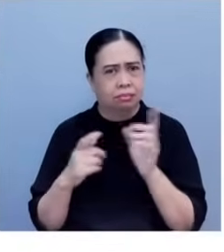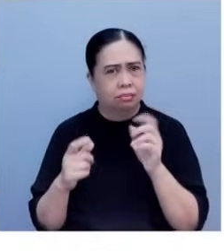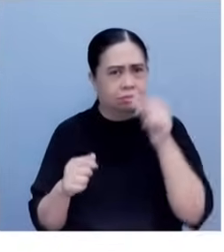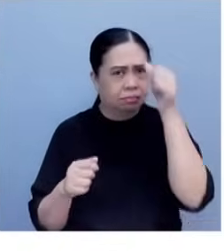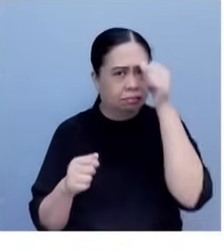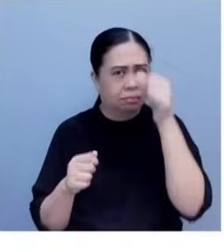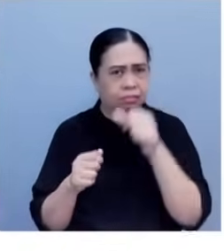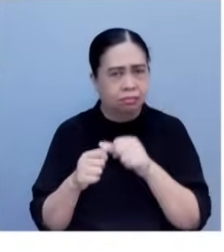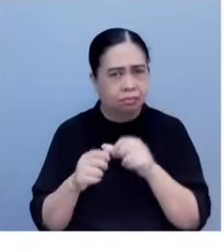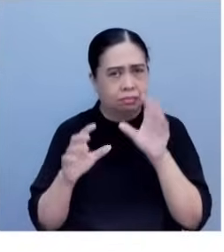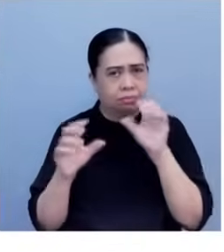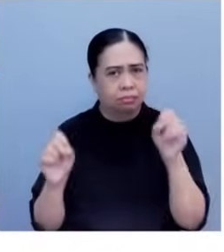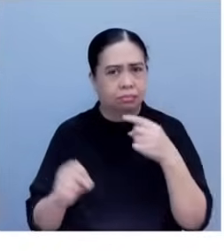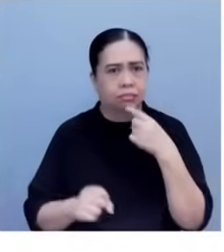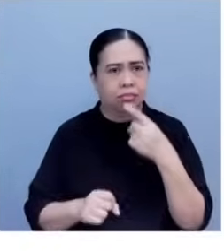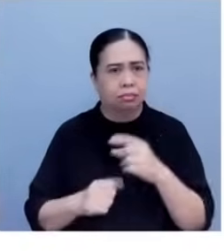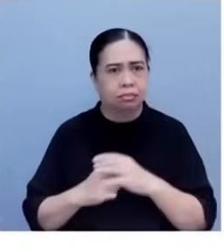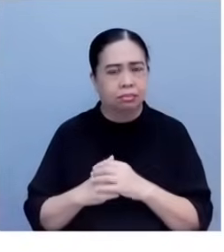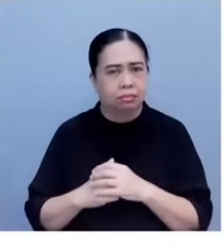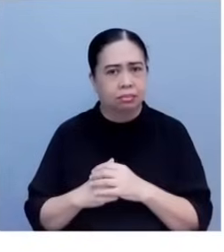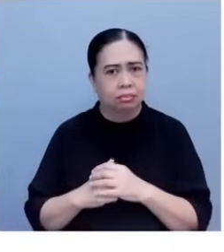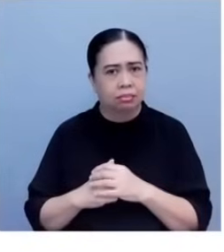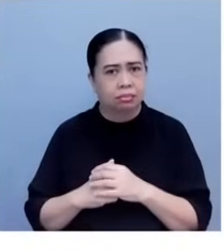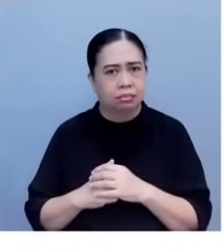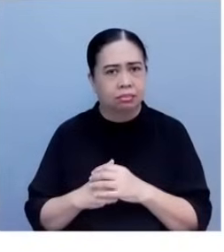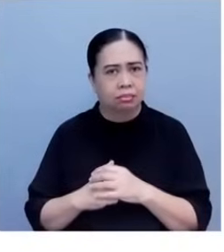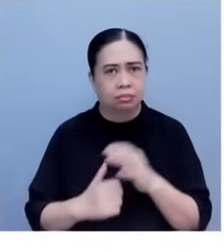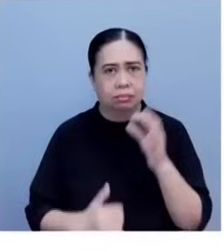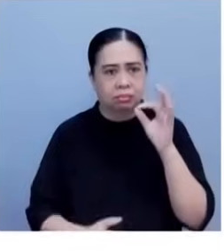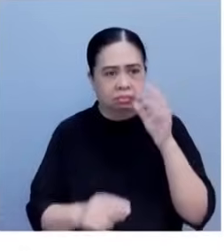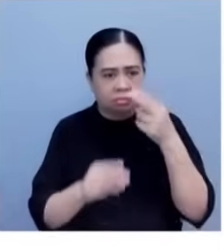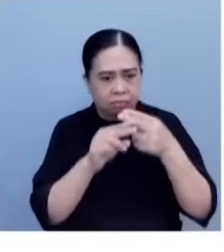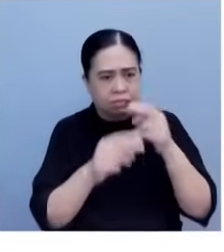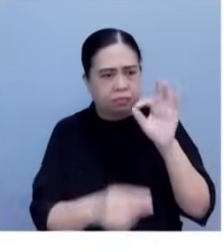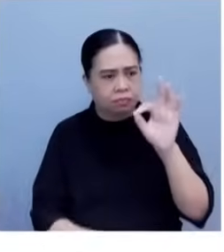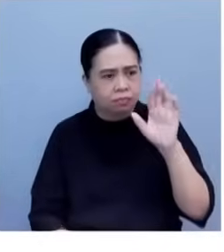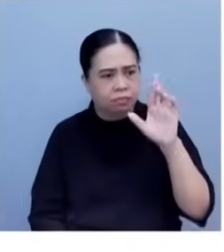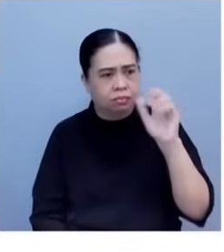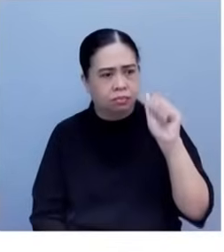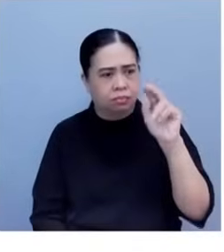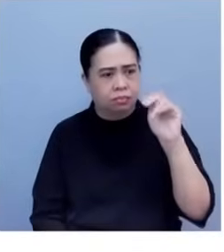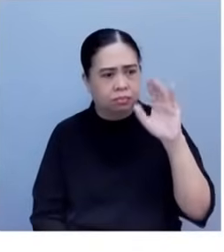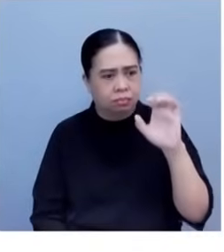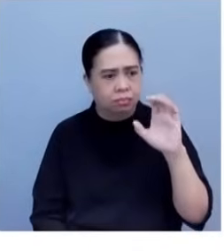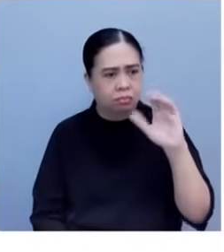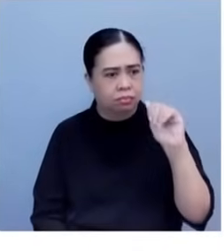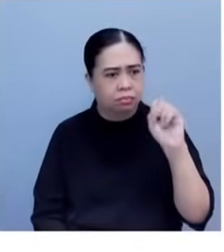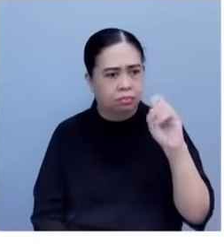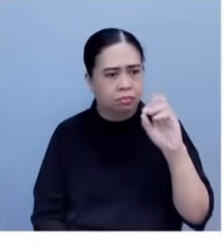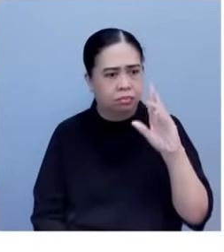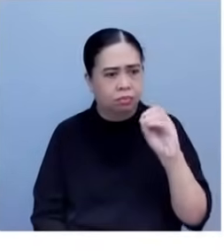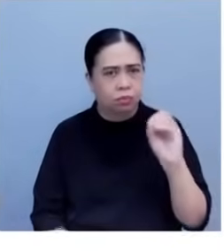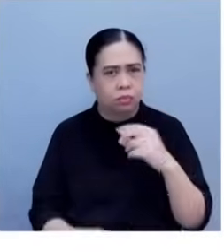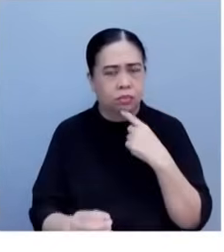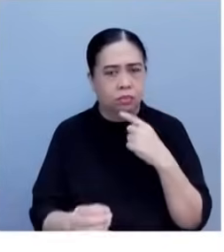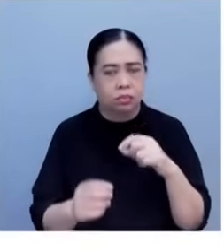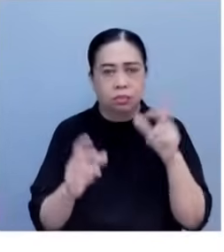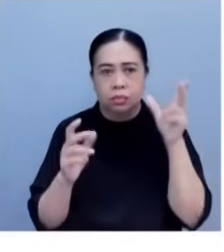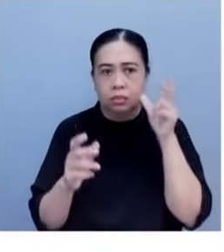I don't remember the president saying, former president saying, Franz Castro. What I heard him say